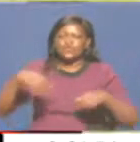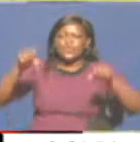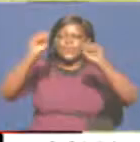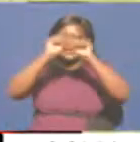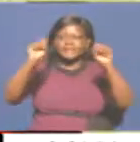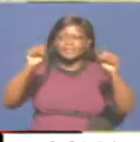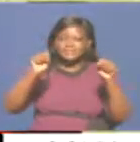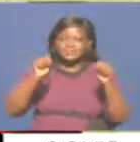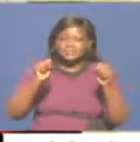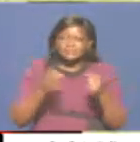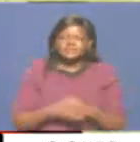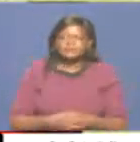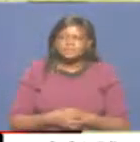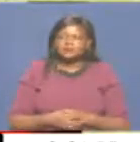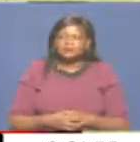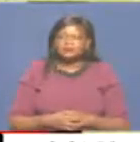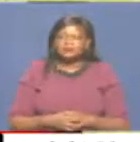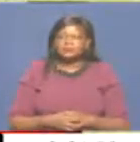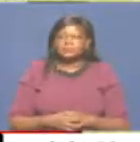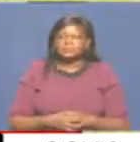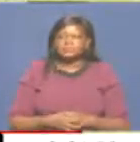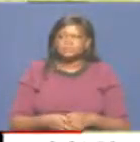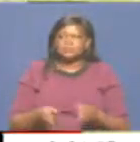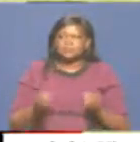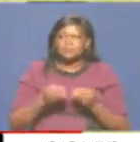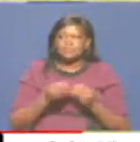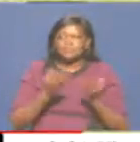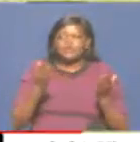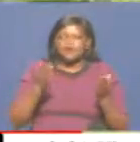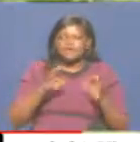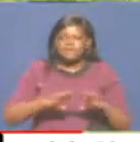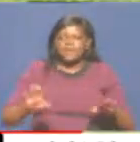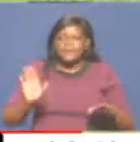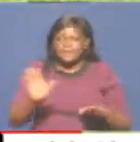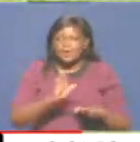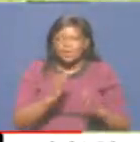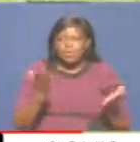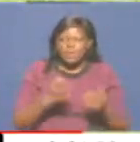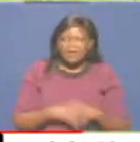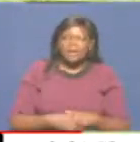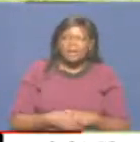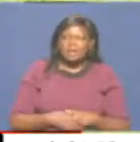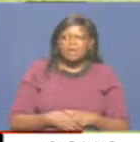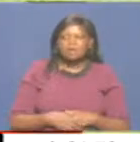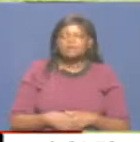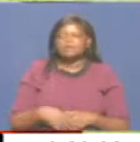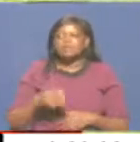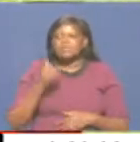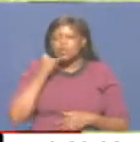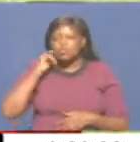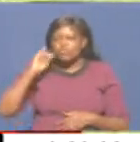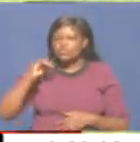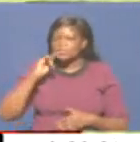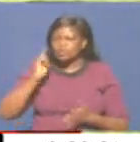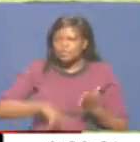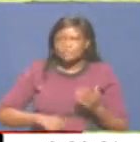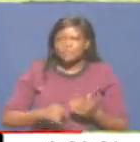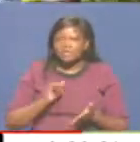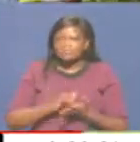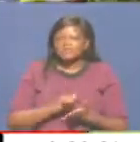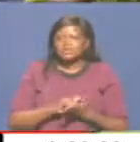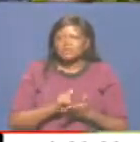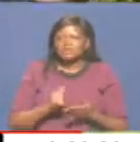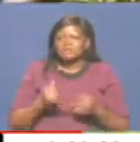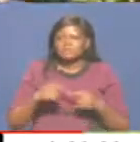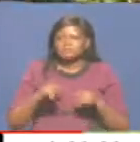them. We met him at his farm in Ngata, Rongai, Nakuru County. He tells us about his journey that